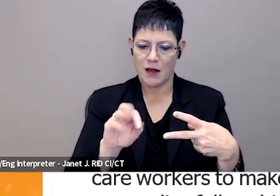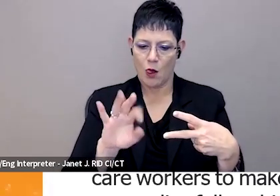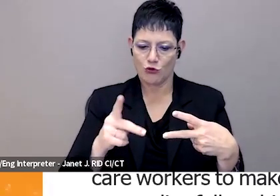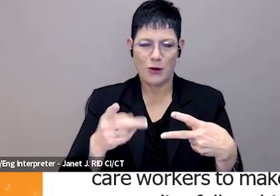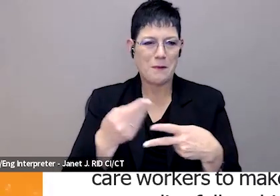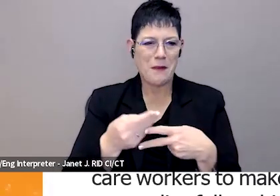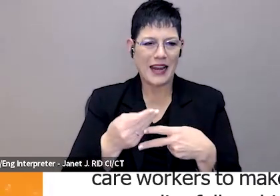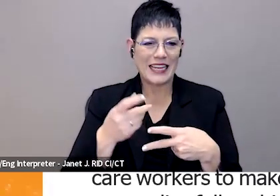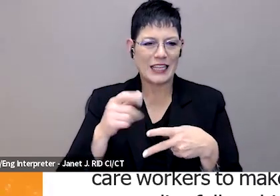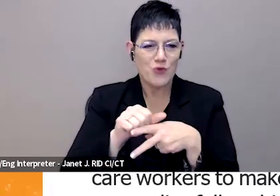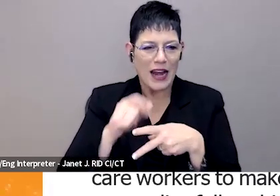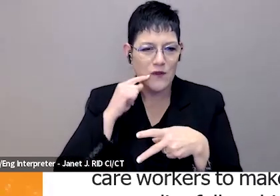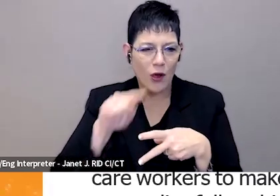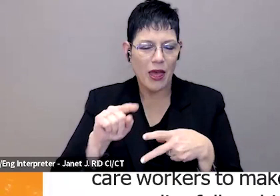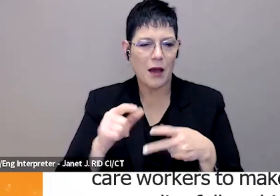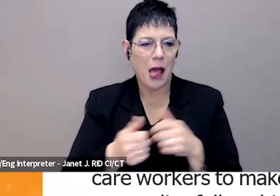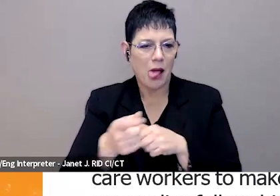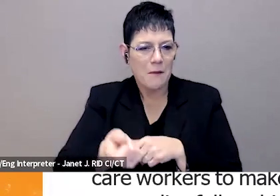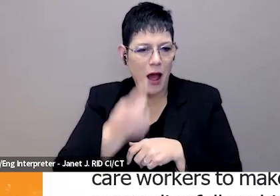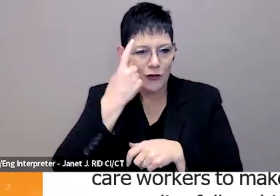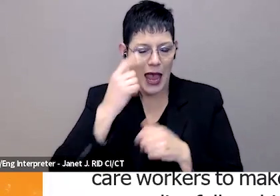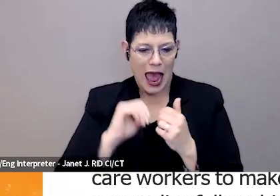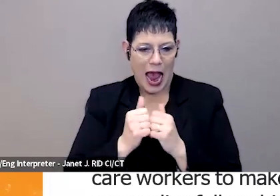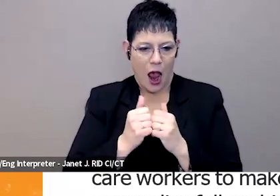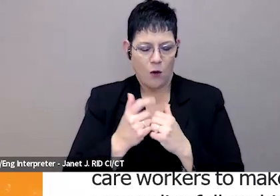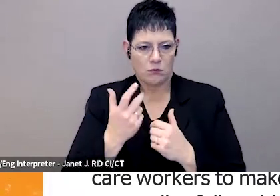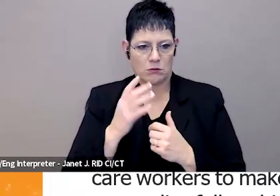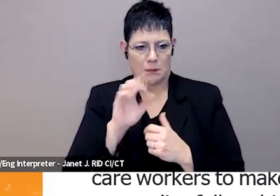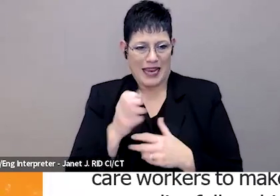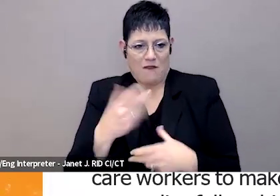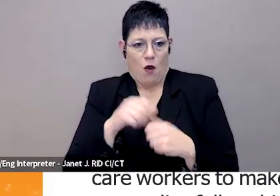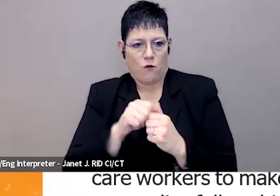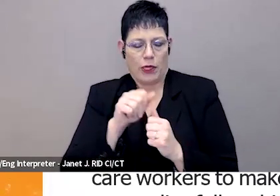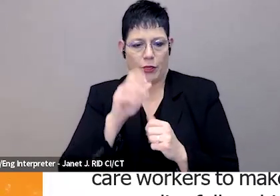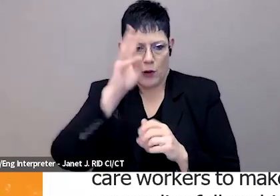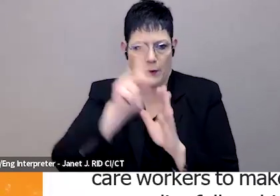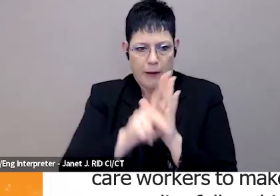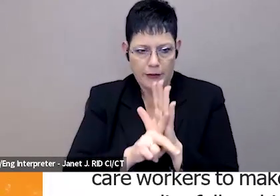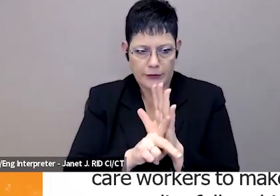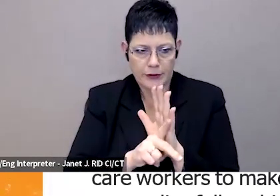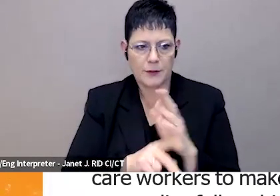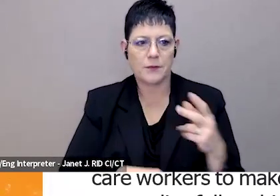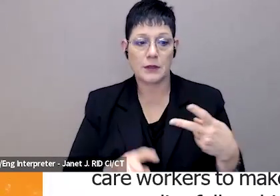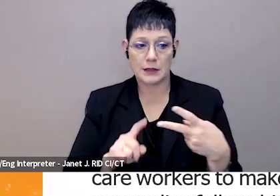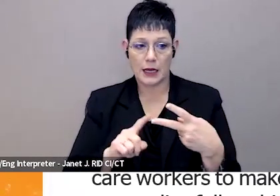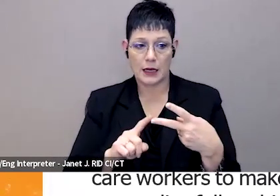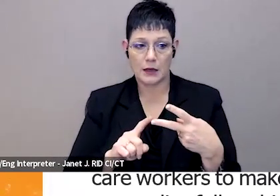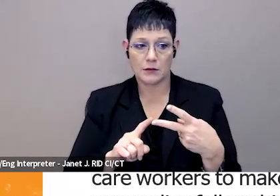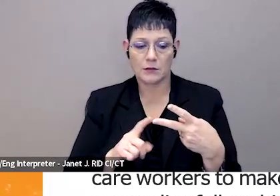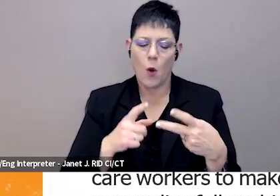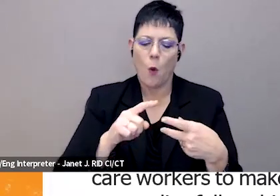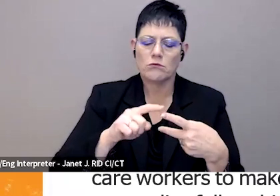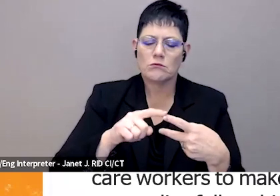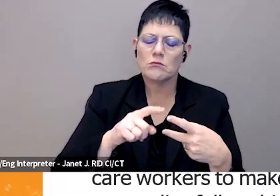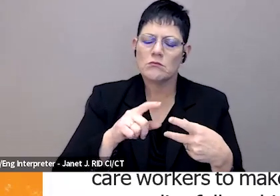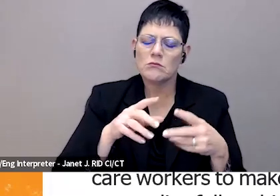to understand the system and learn how to be at the forefront of policy making. And also working on some of the